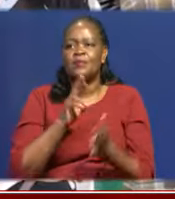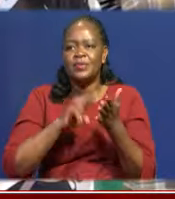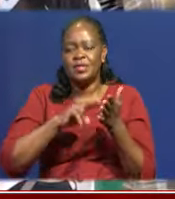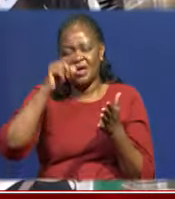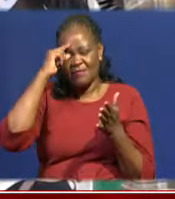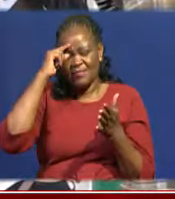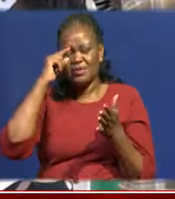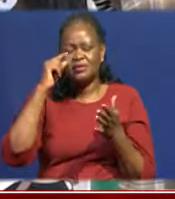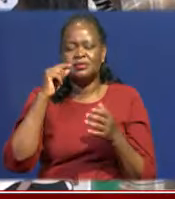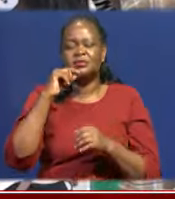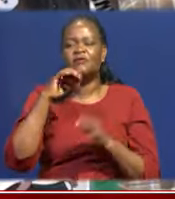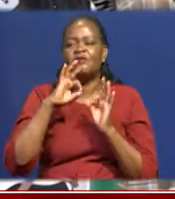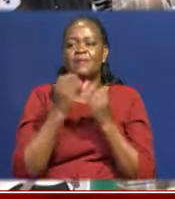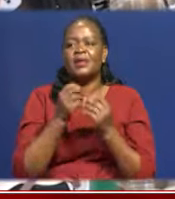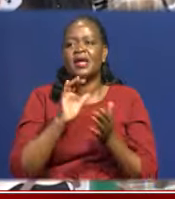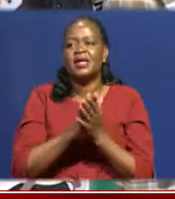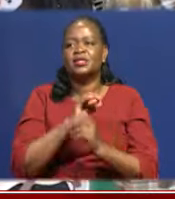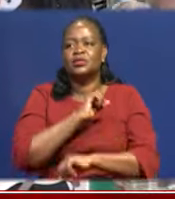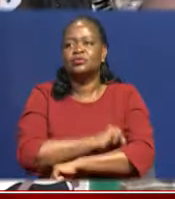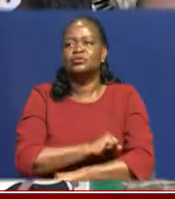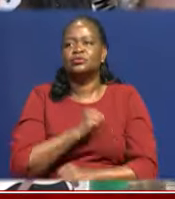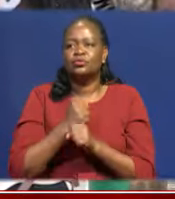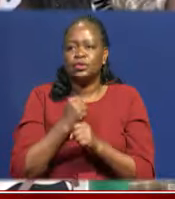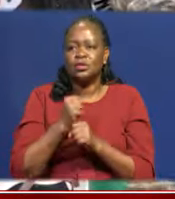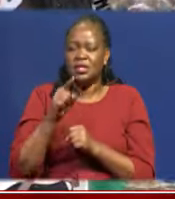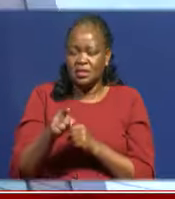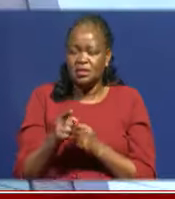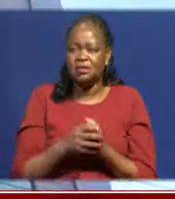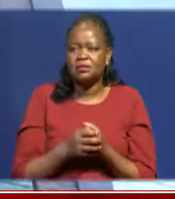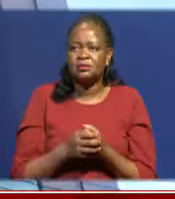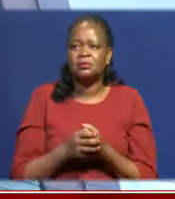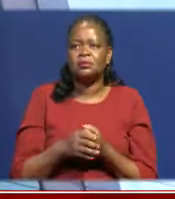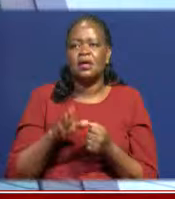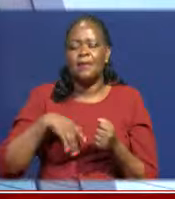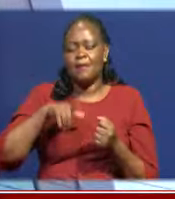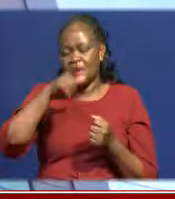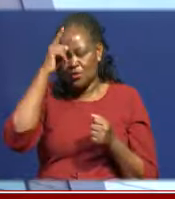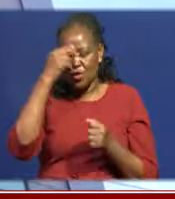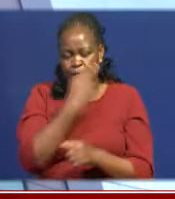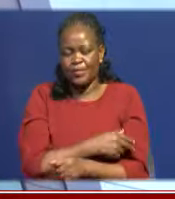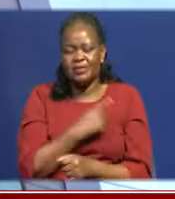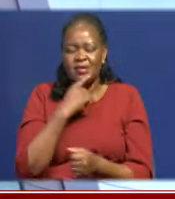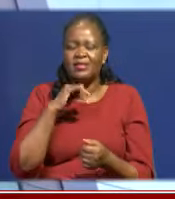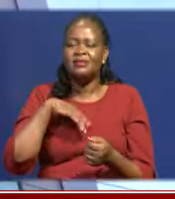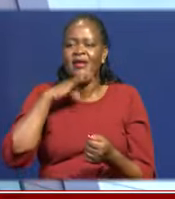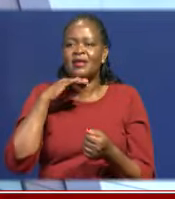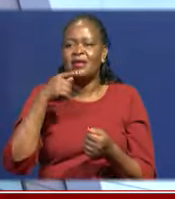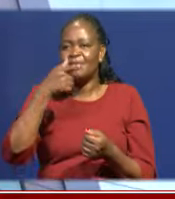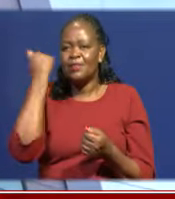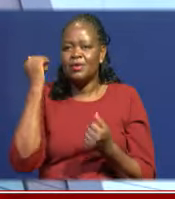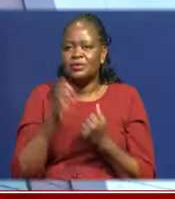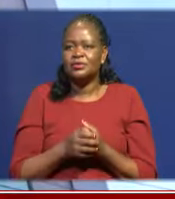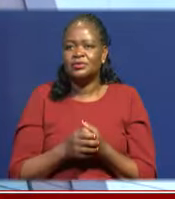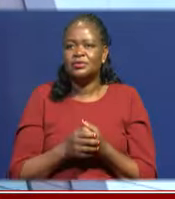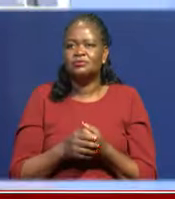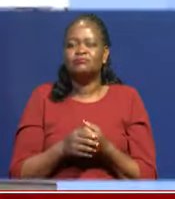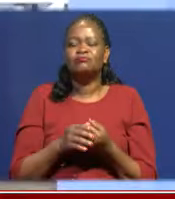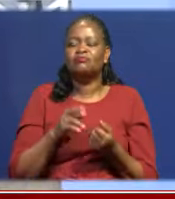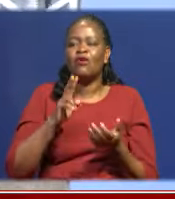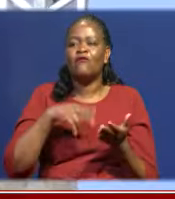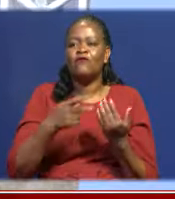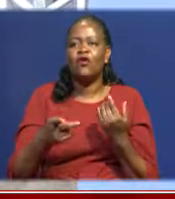school who conducted the post-mortem at Mama Lucy Hospital Mortuary, the deceased died as a result of a fall from a high